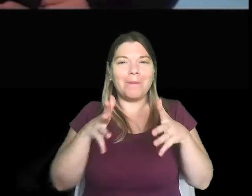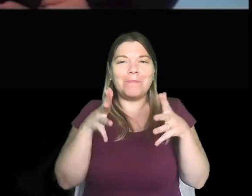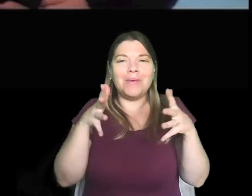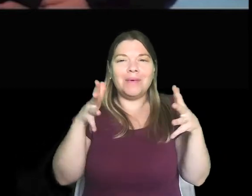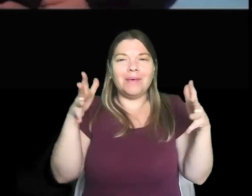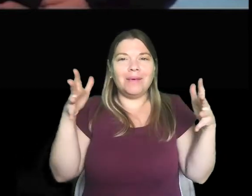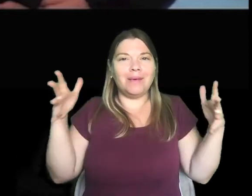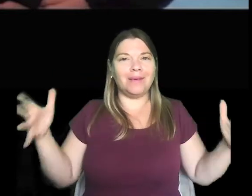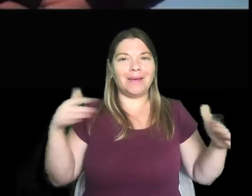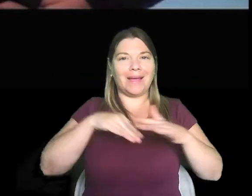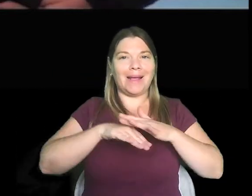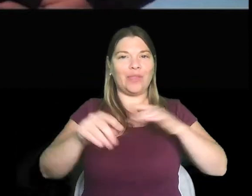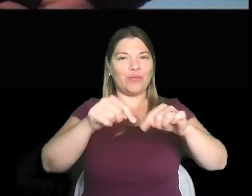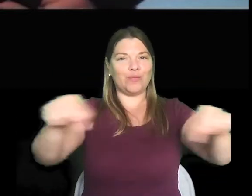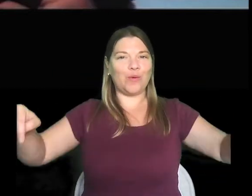possible,